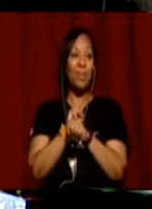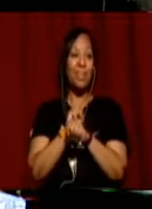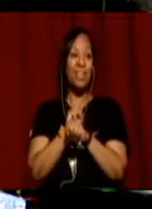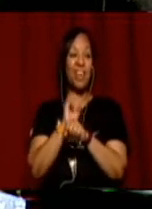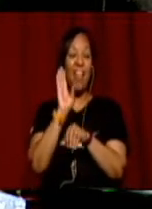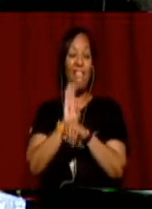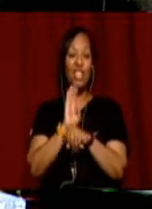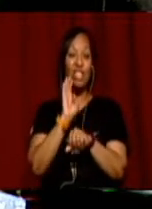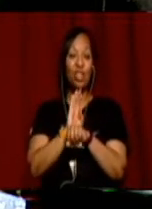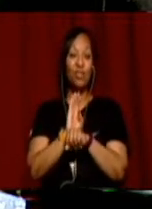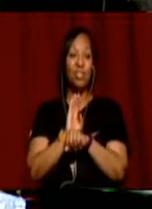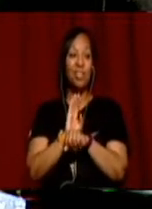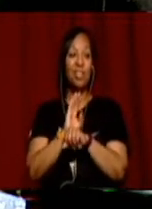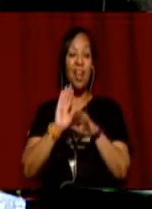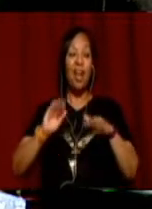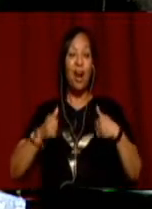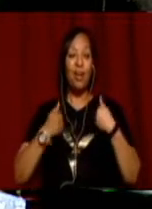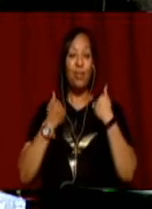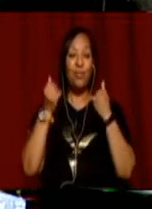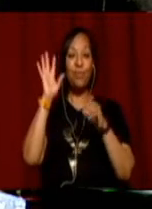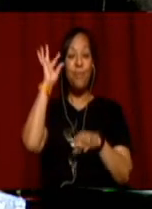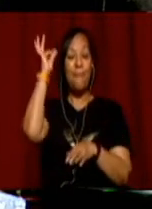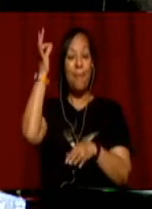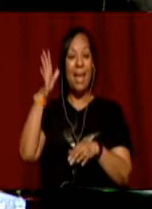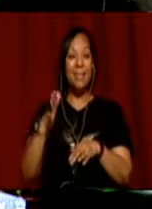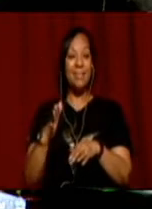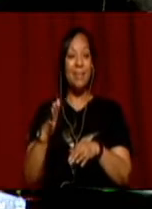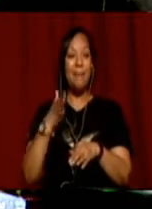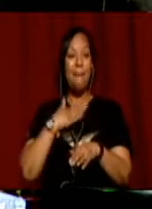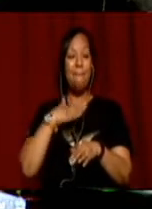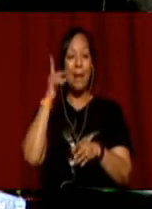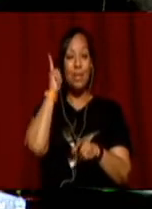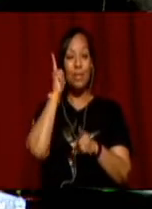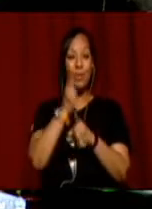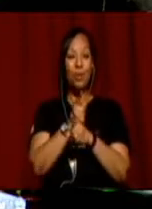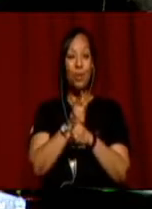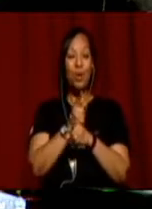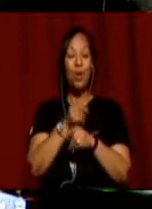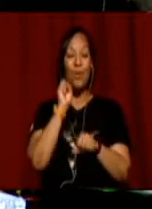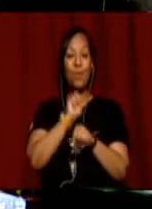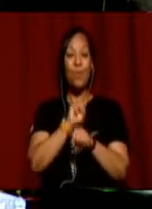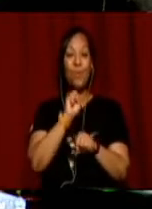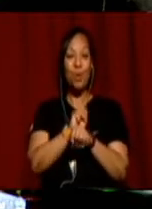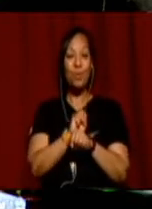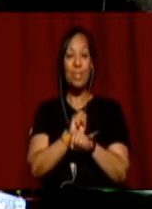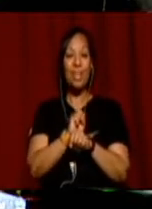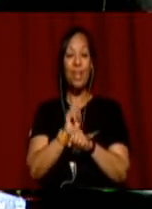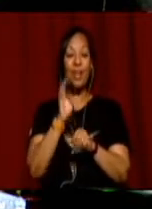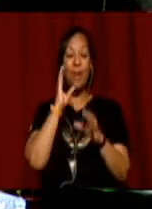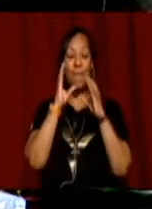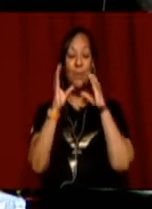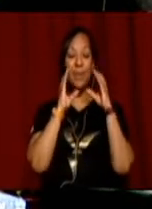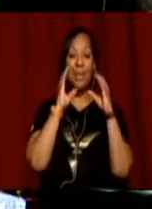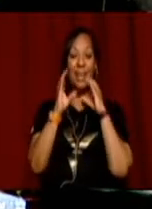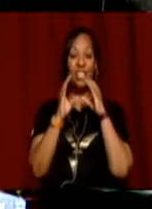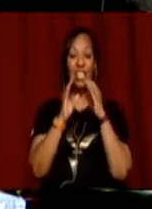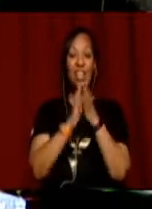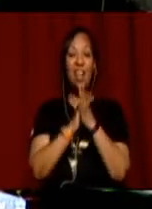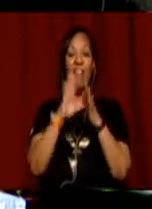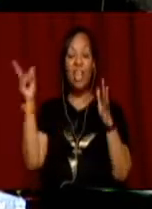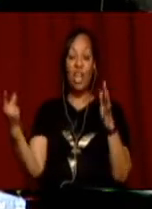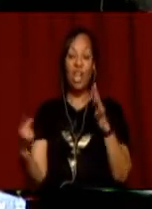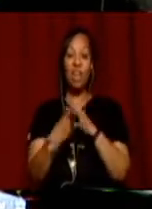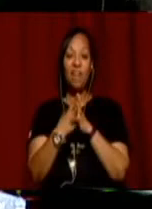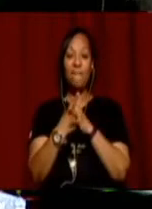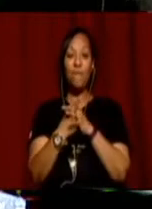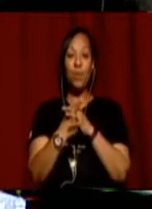our church, our youth pastor, John, and my own daughter who works in communication, Jasmine. They are going to come forward,